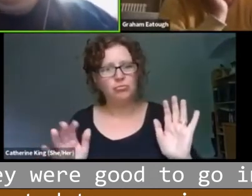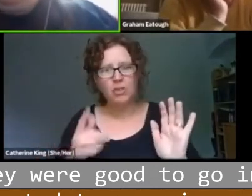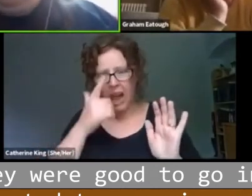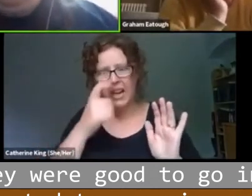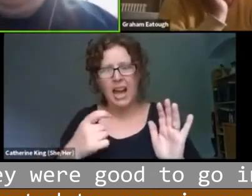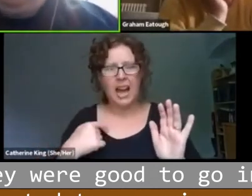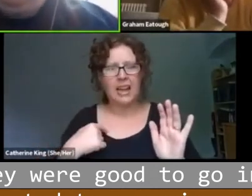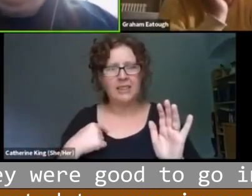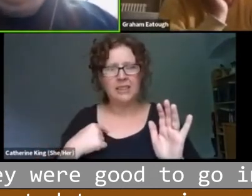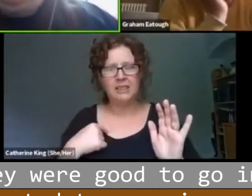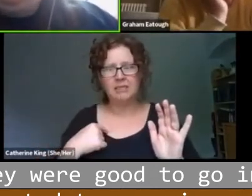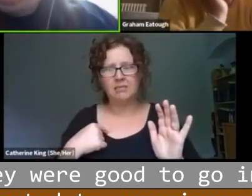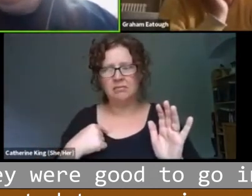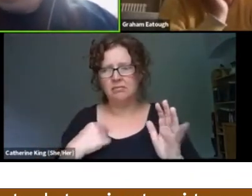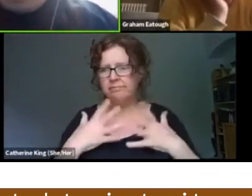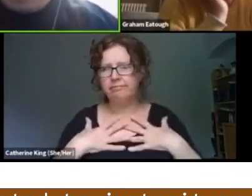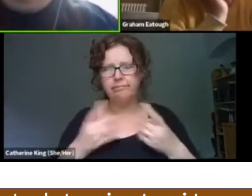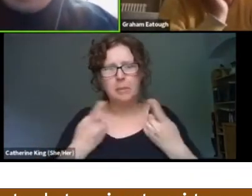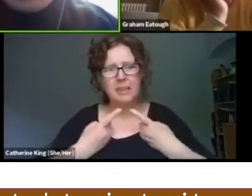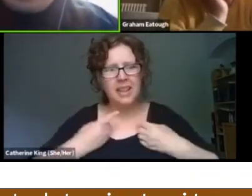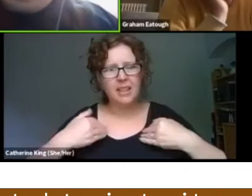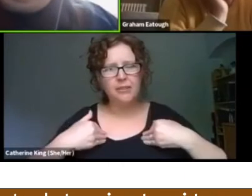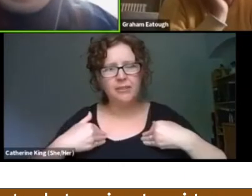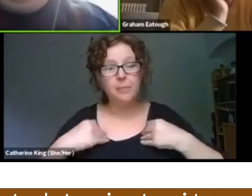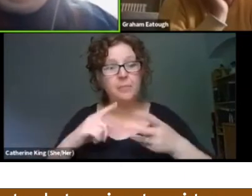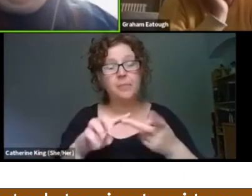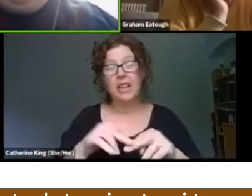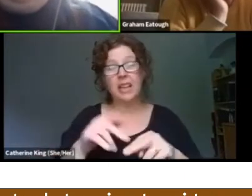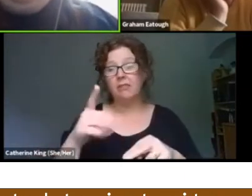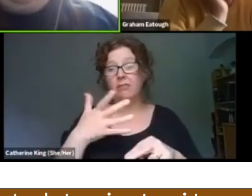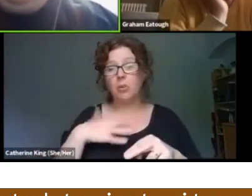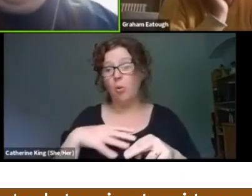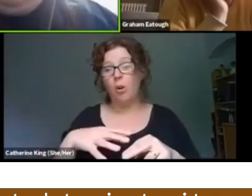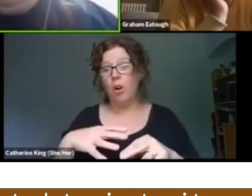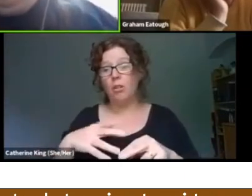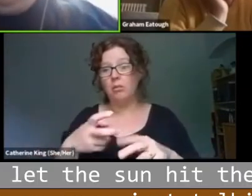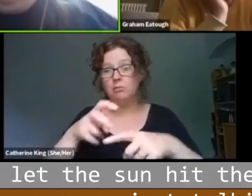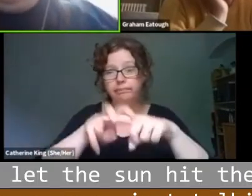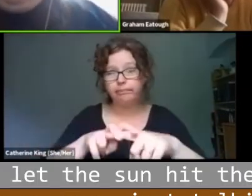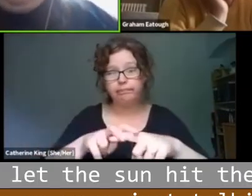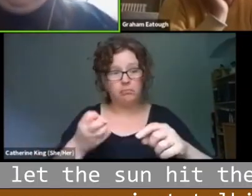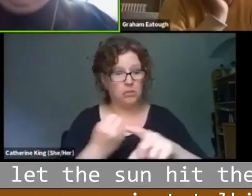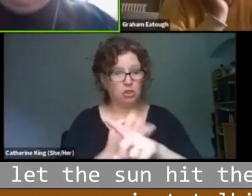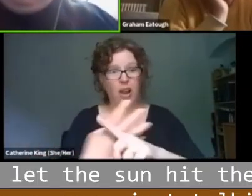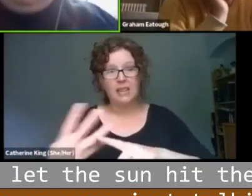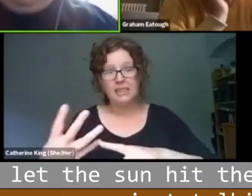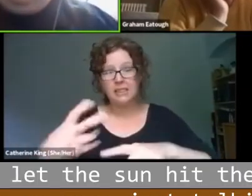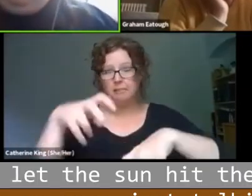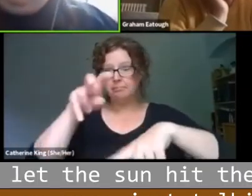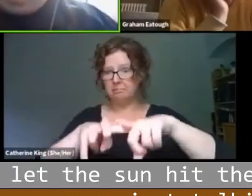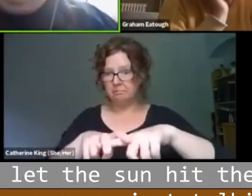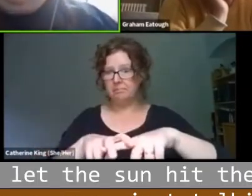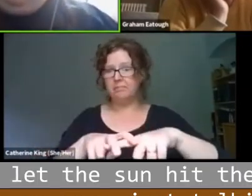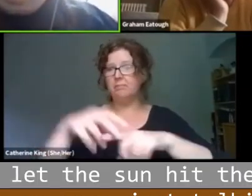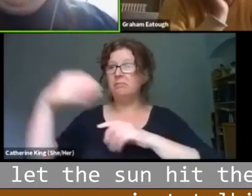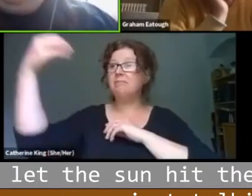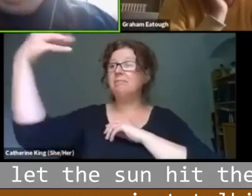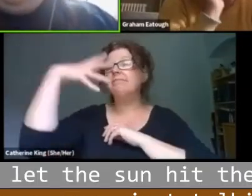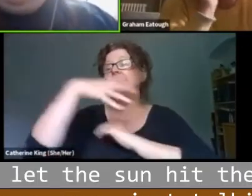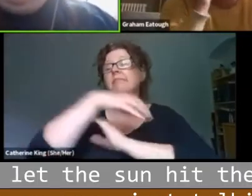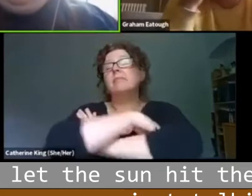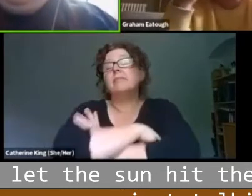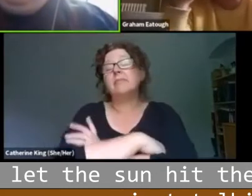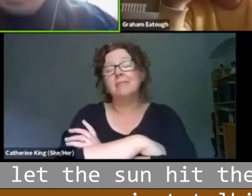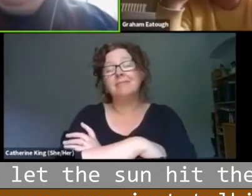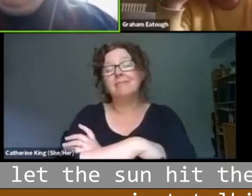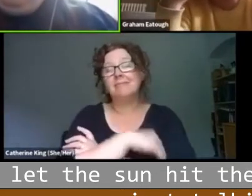to experience the show. If they wanted to just sit on the grass and just let the sun hit their face while we